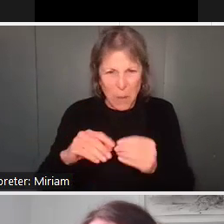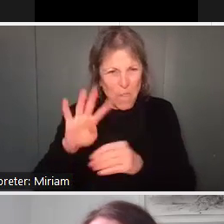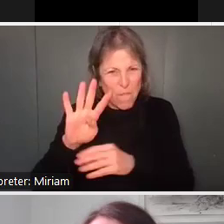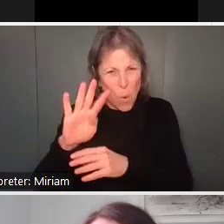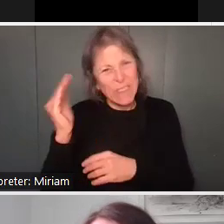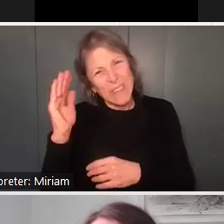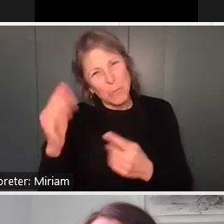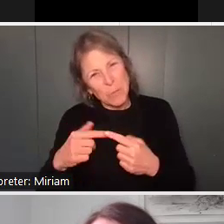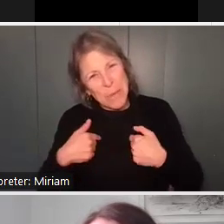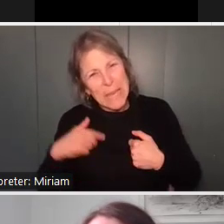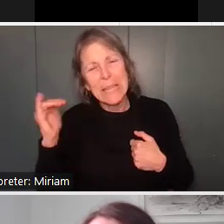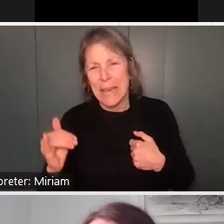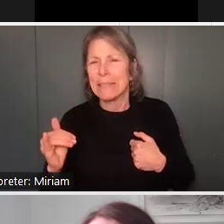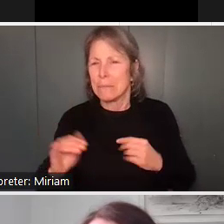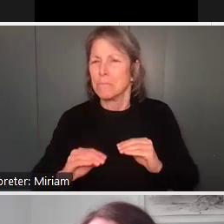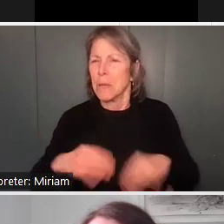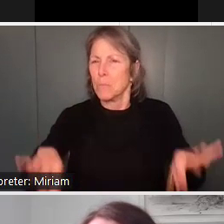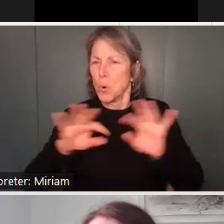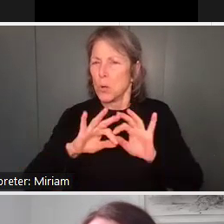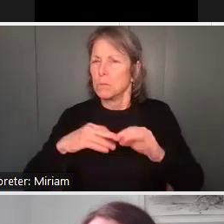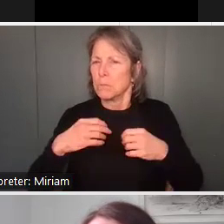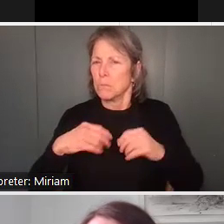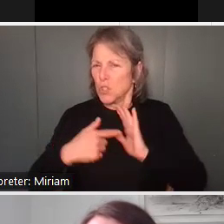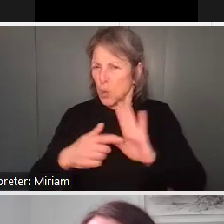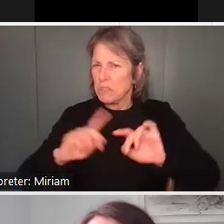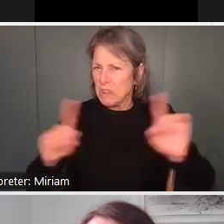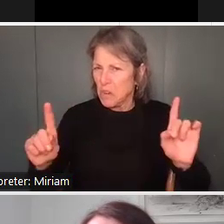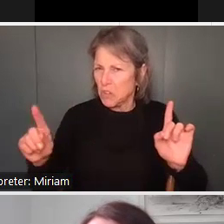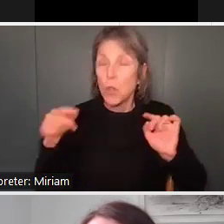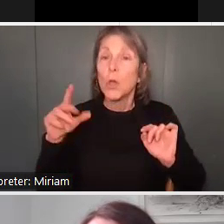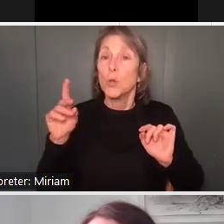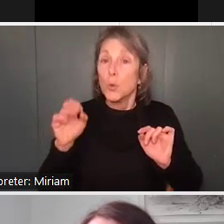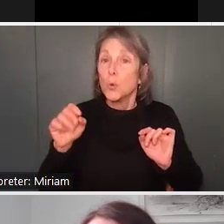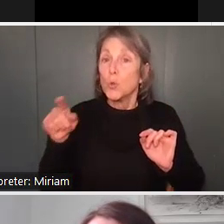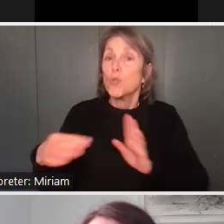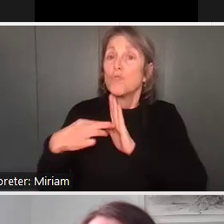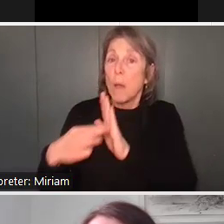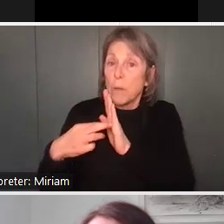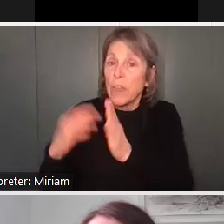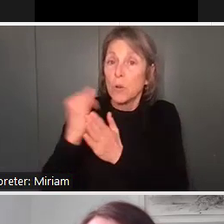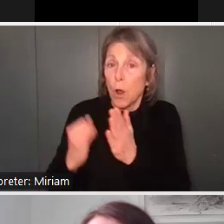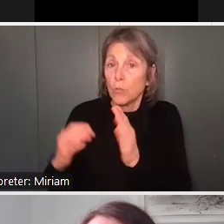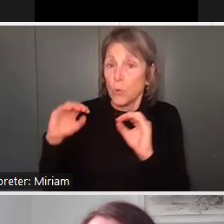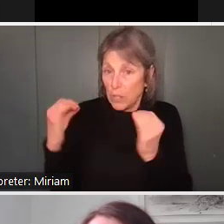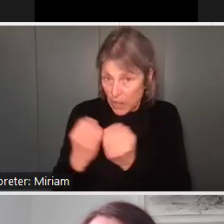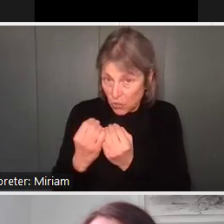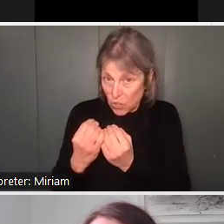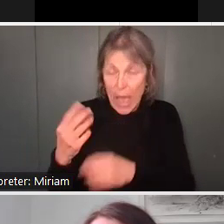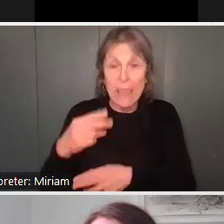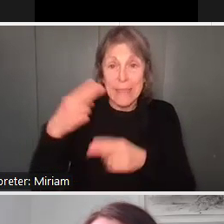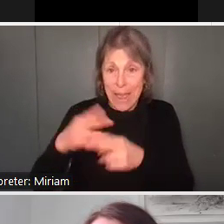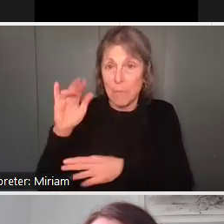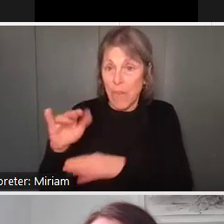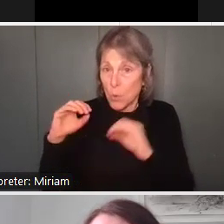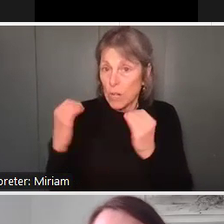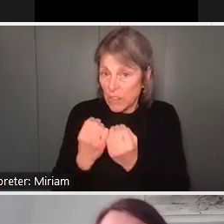to me that might be a distinction that's worth making. Do you represent an arts organization? And the name of that